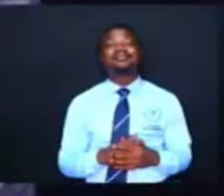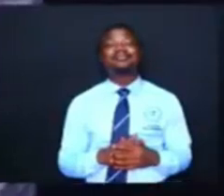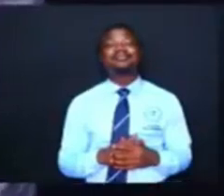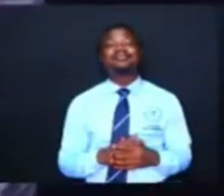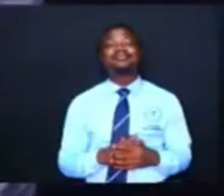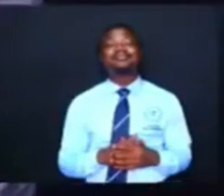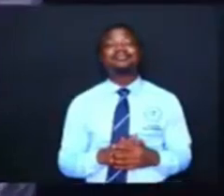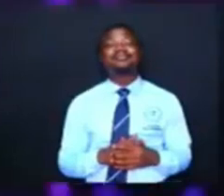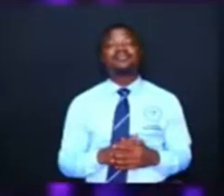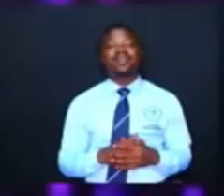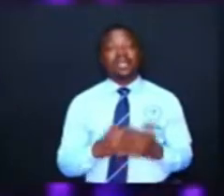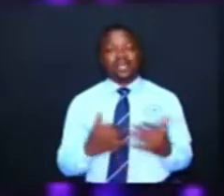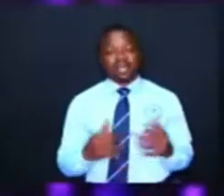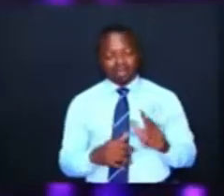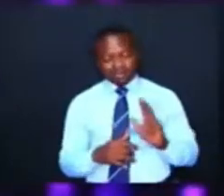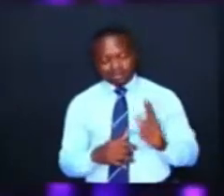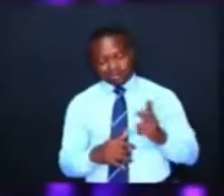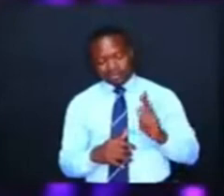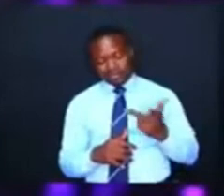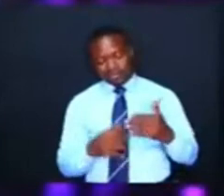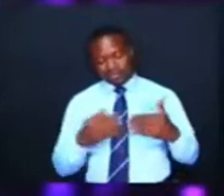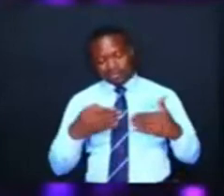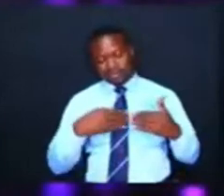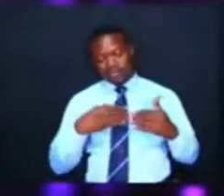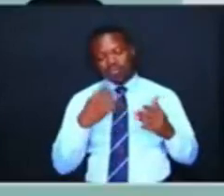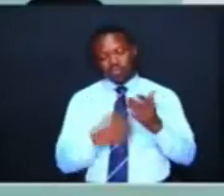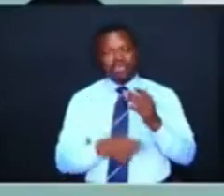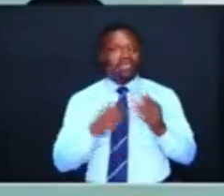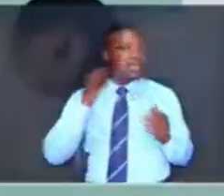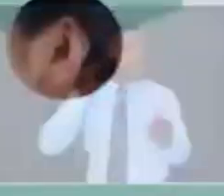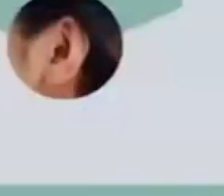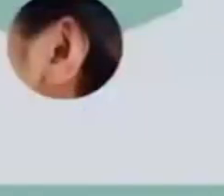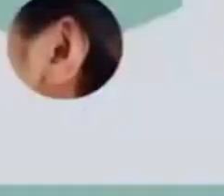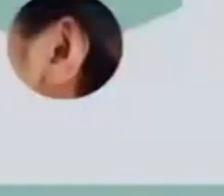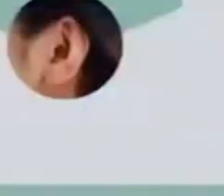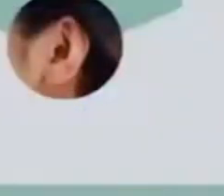The third is the ear gate.